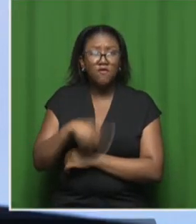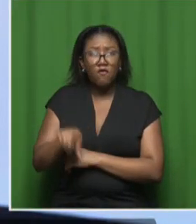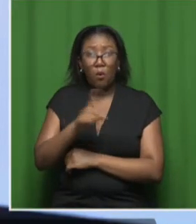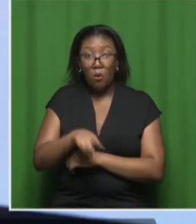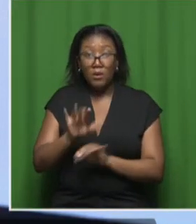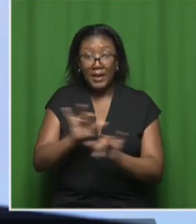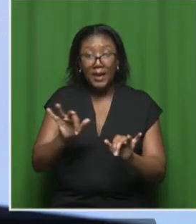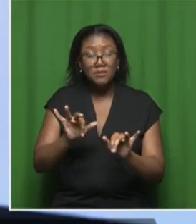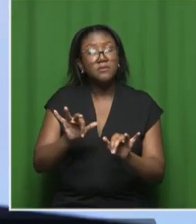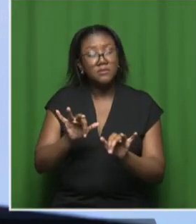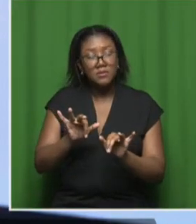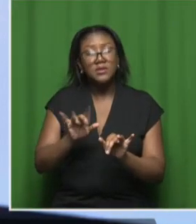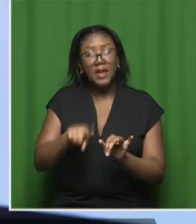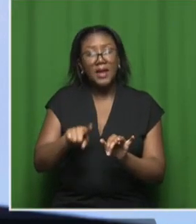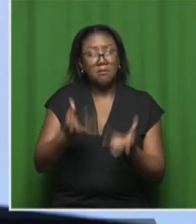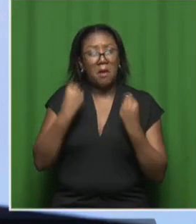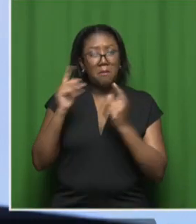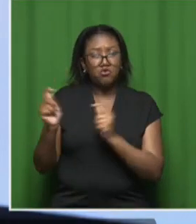transport?